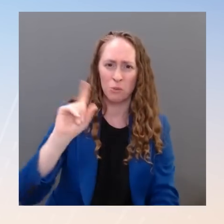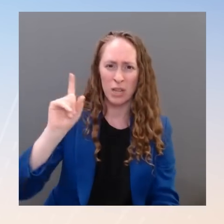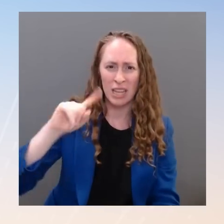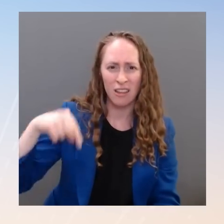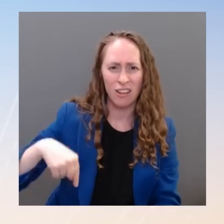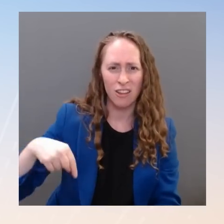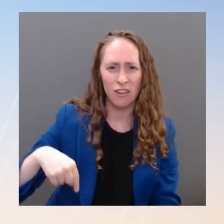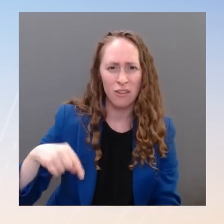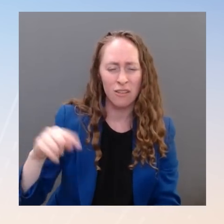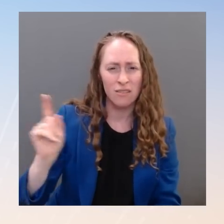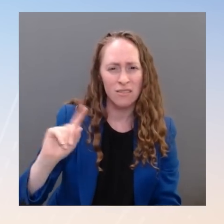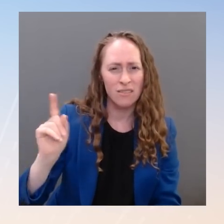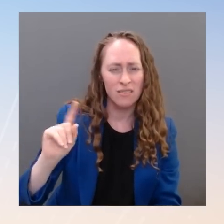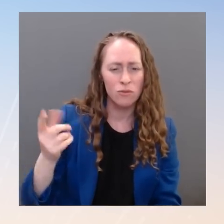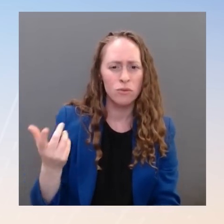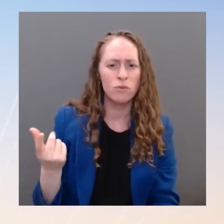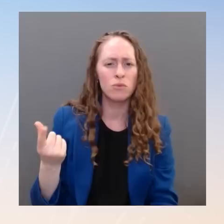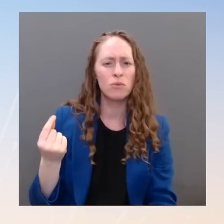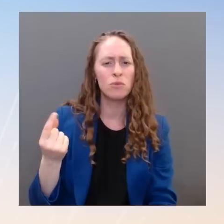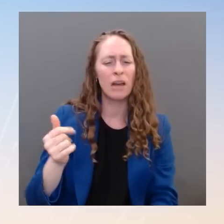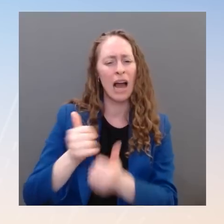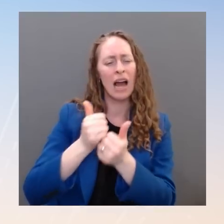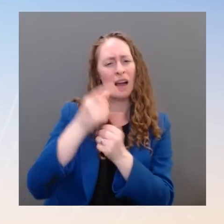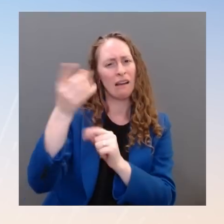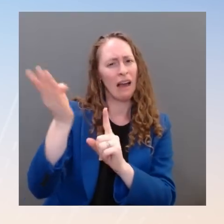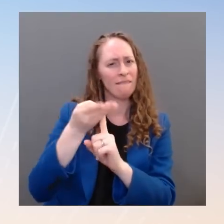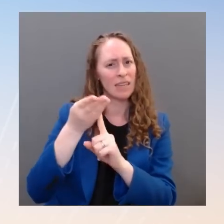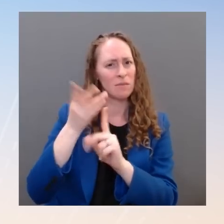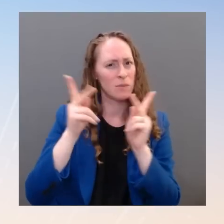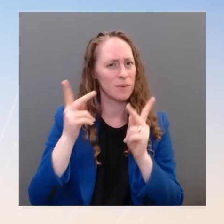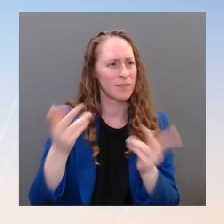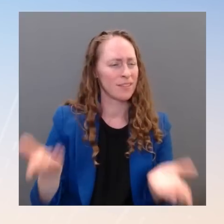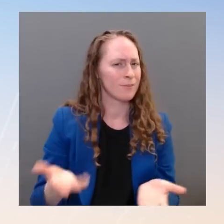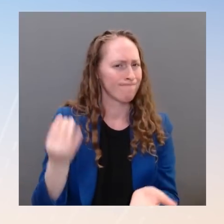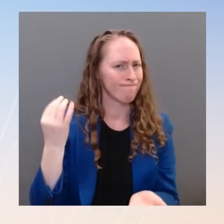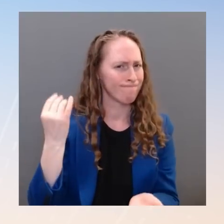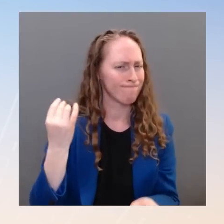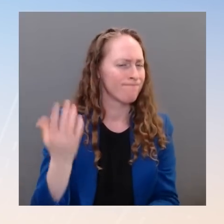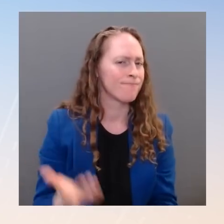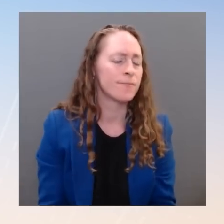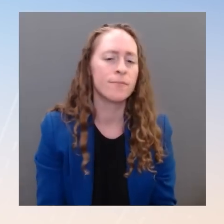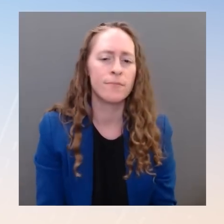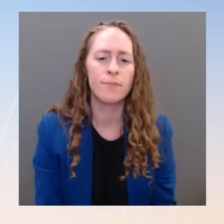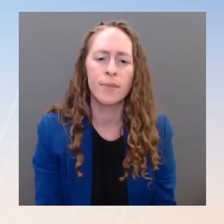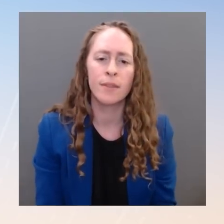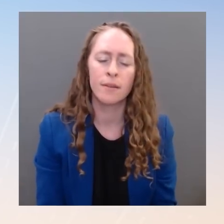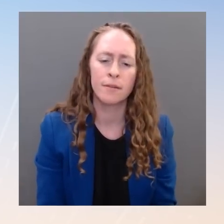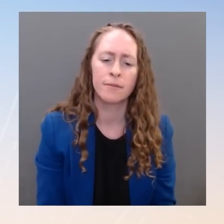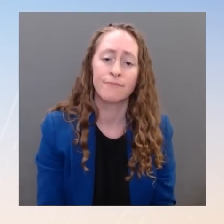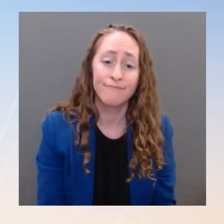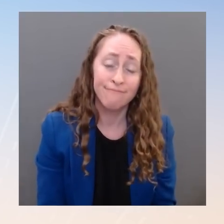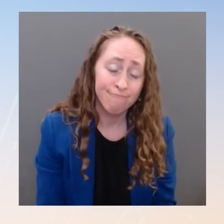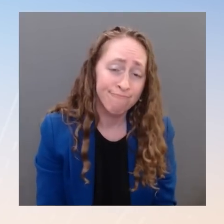why this amount of money is needed. Well, I would say that we've also seen an incredibly